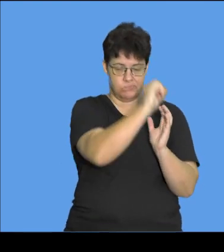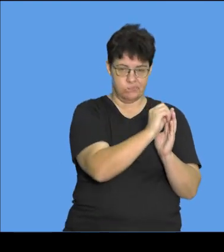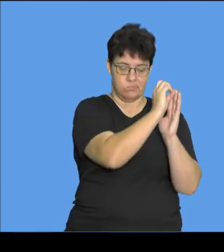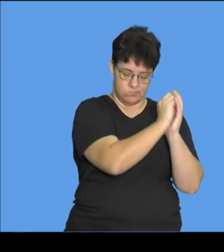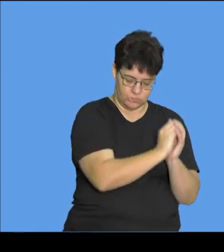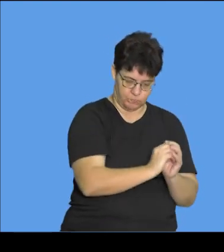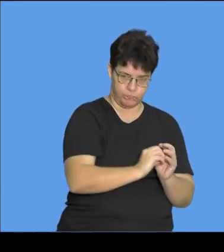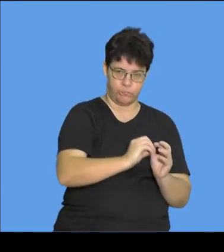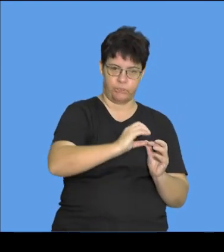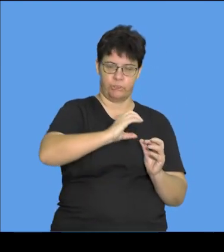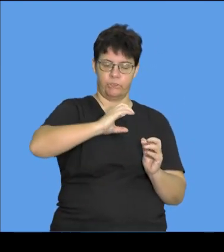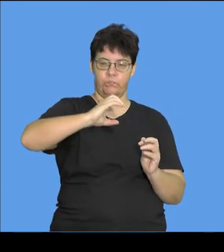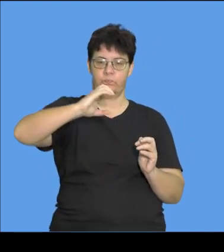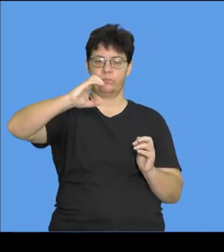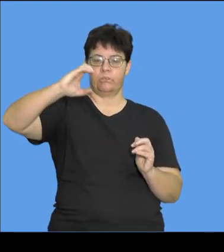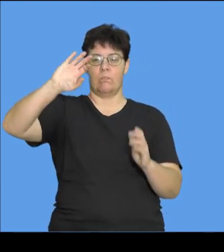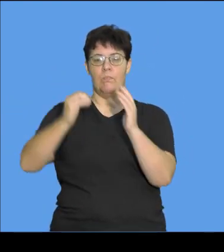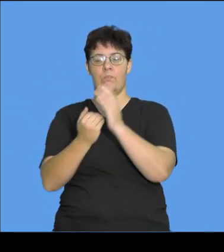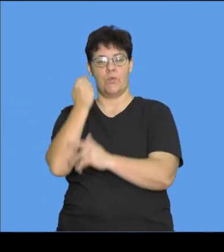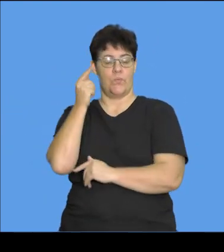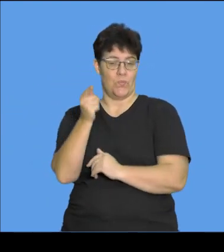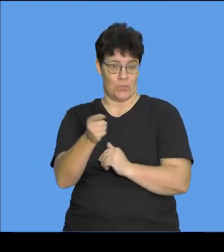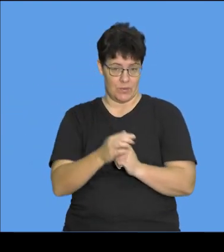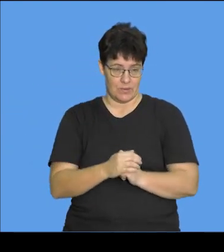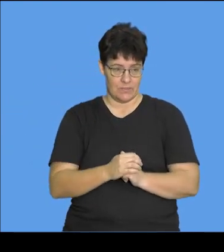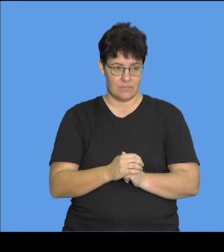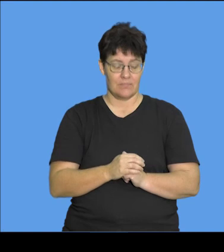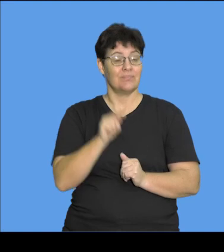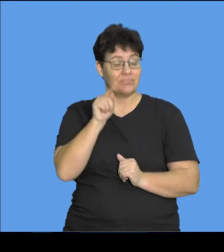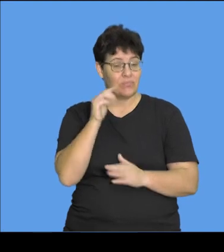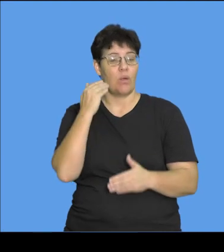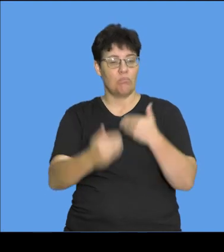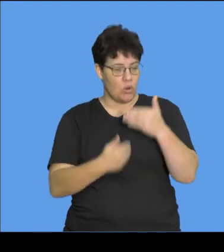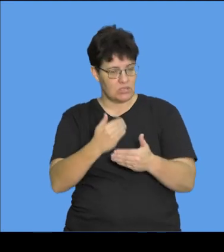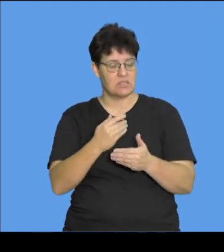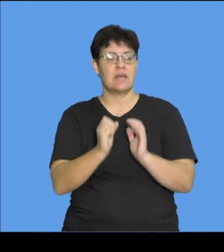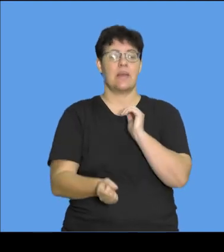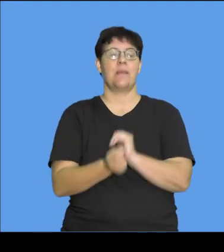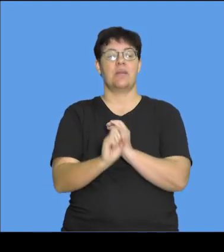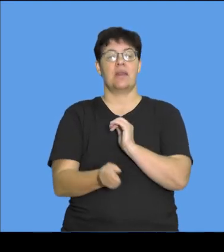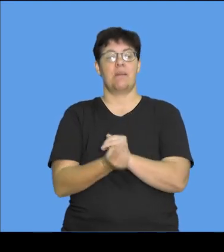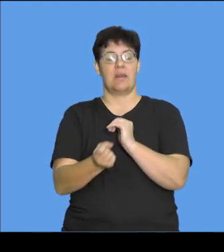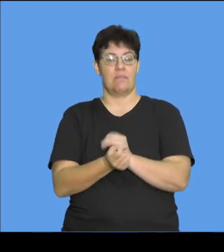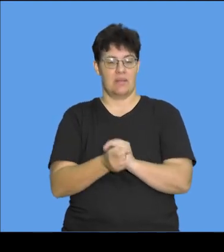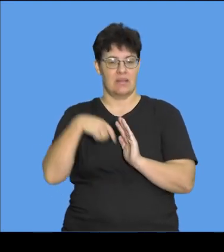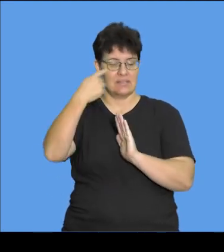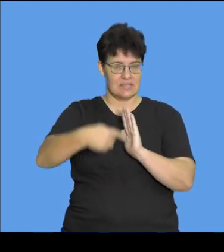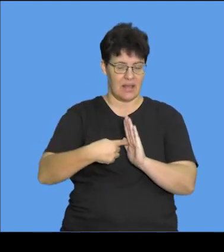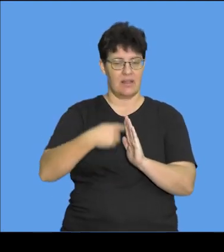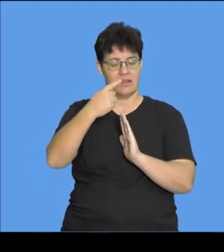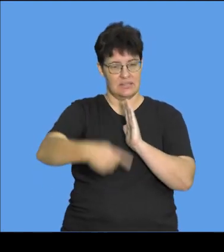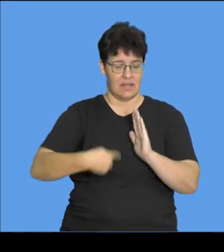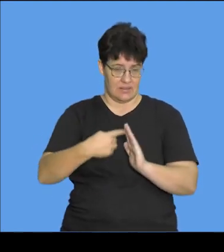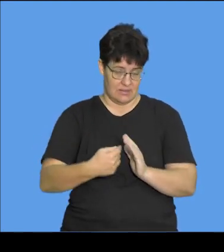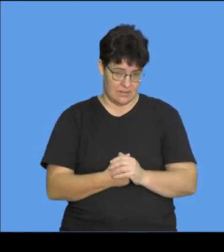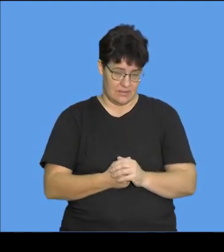act on a new follicle. And so this process continues to occur on a cyclic basis. So guys, we've